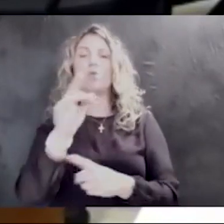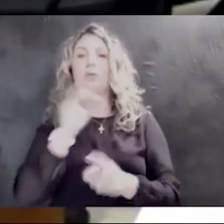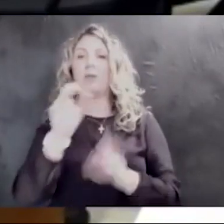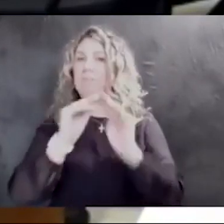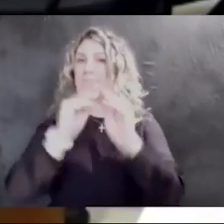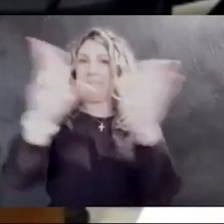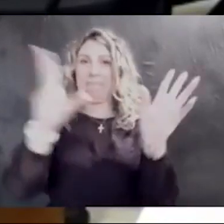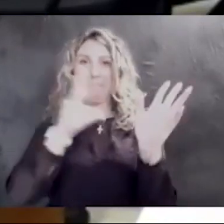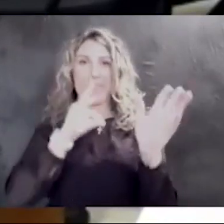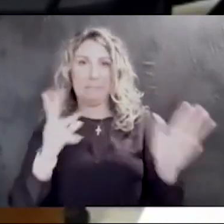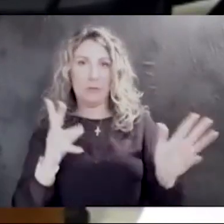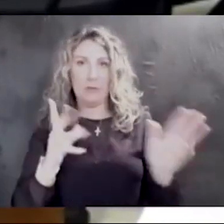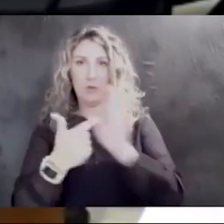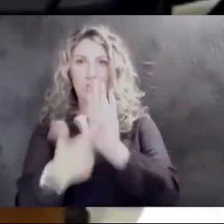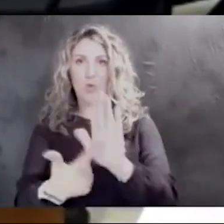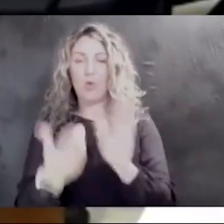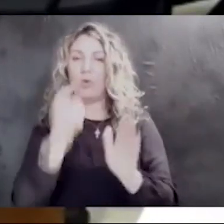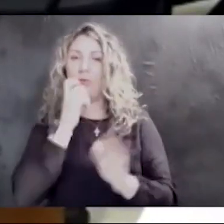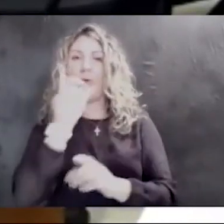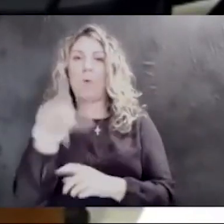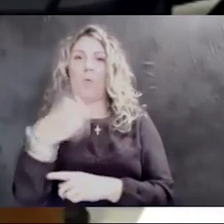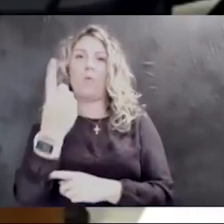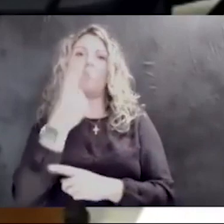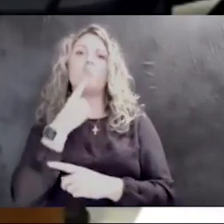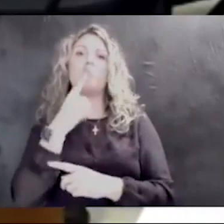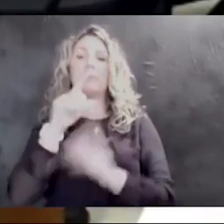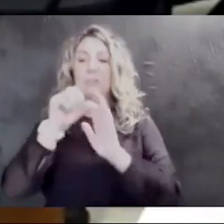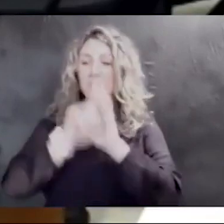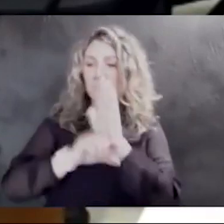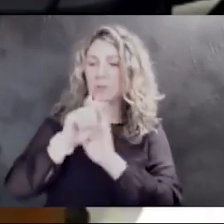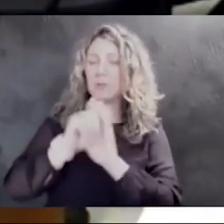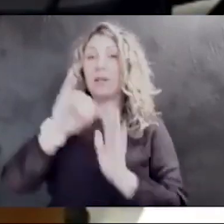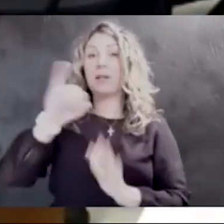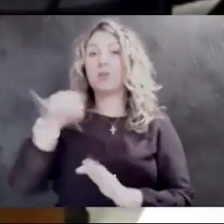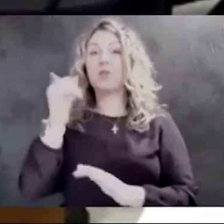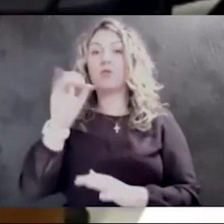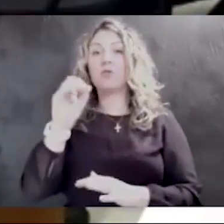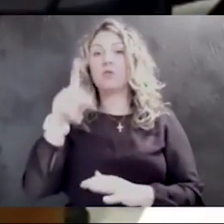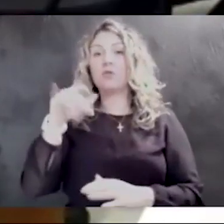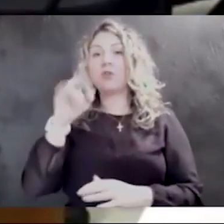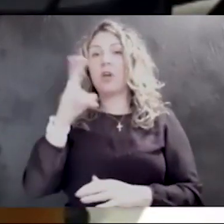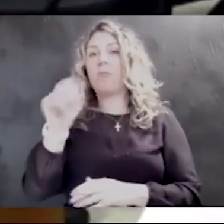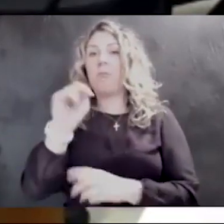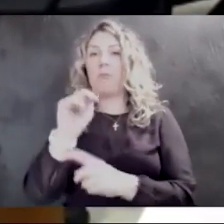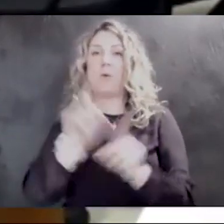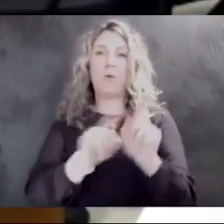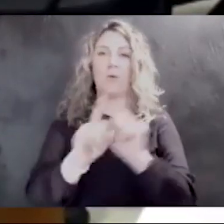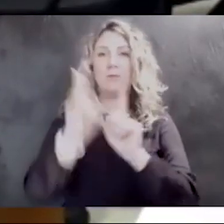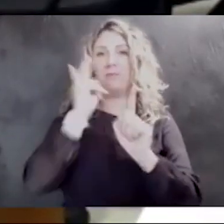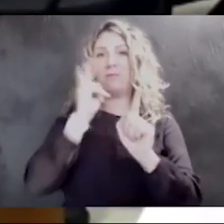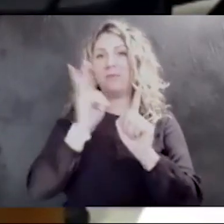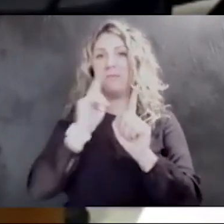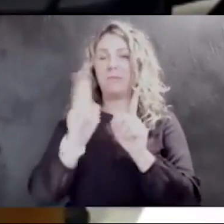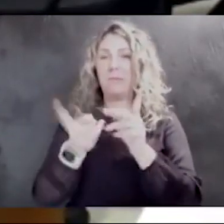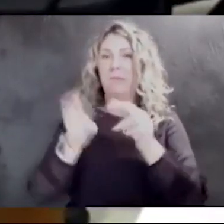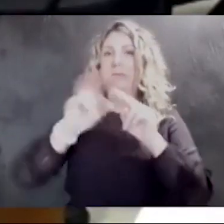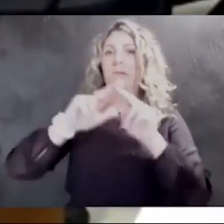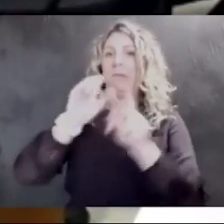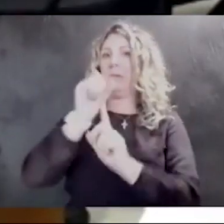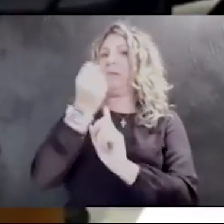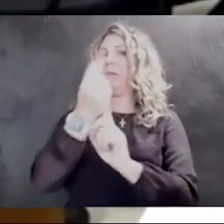And not only Springfield, Joplin has seen extraordinarily high case rates as well, and increased in